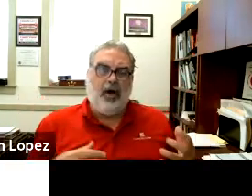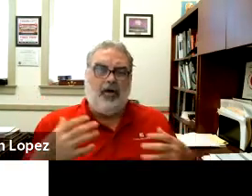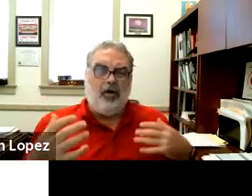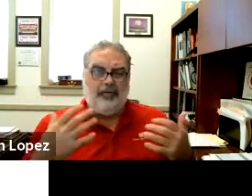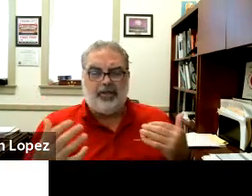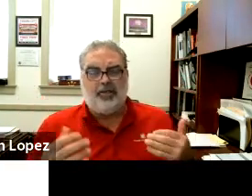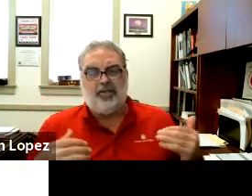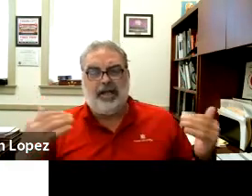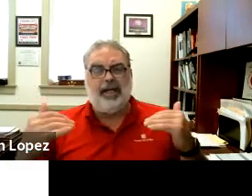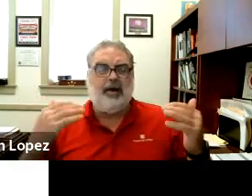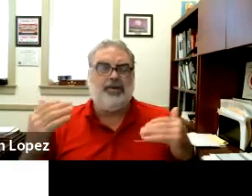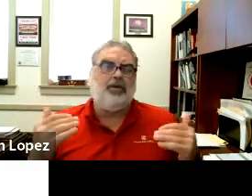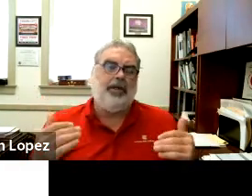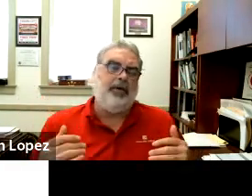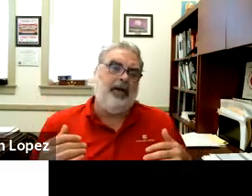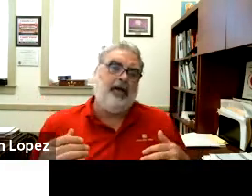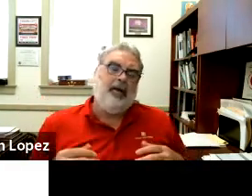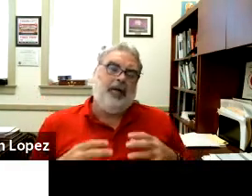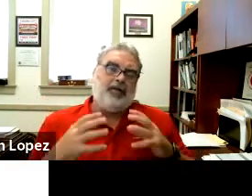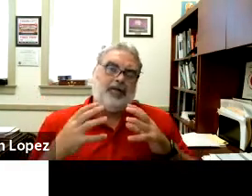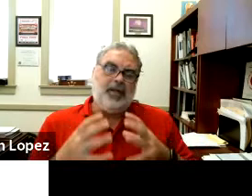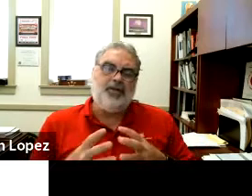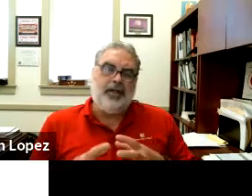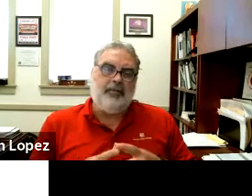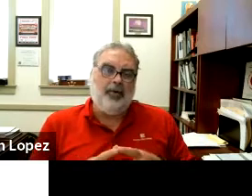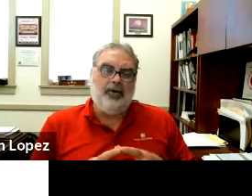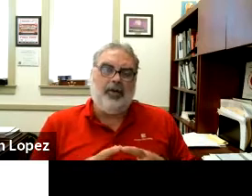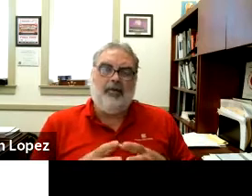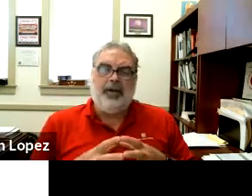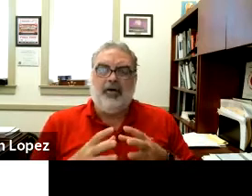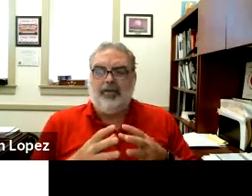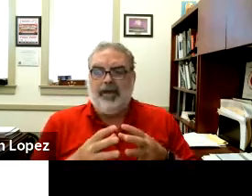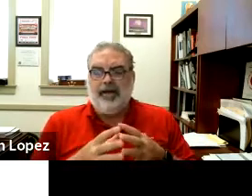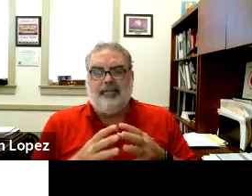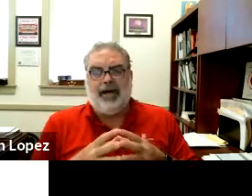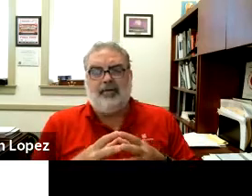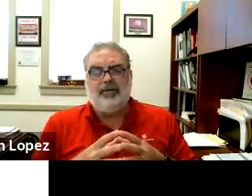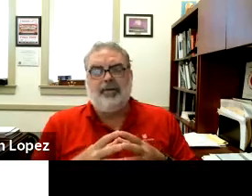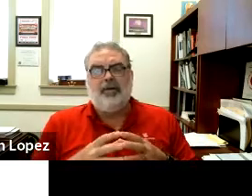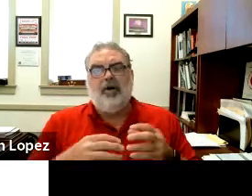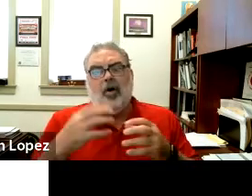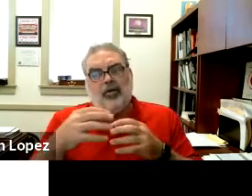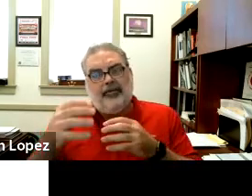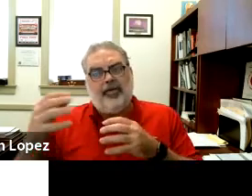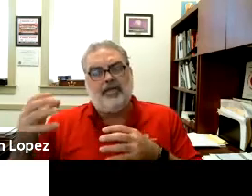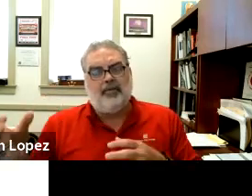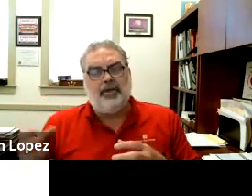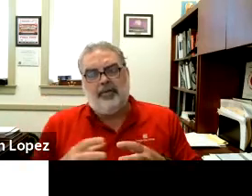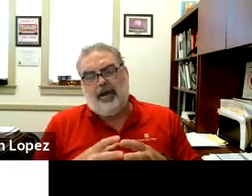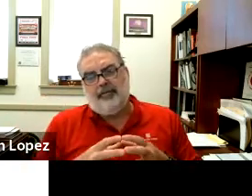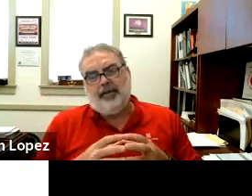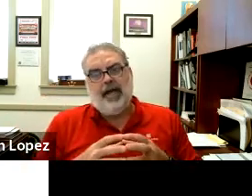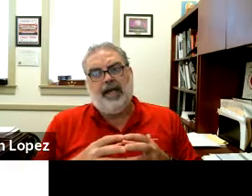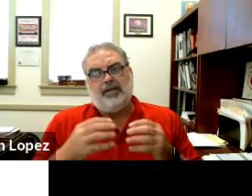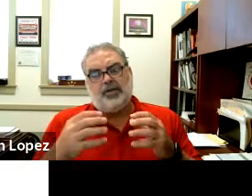of what all of this looks like and how it's all integrated. But it's essentially important that we all think about all of the things that we